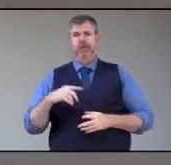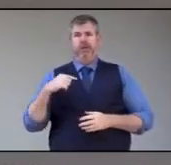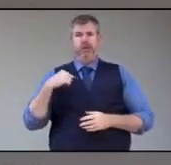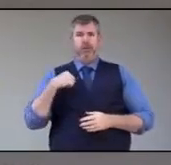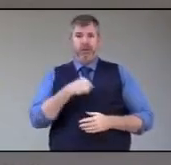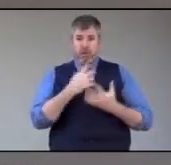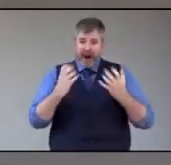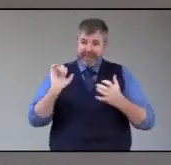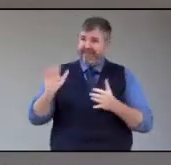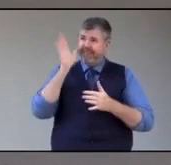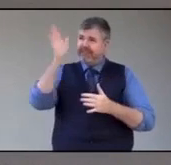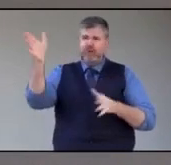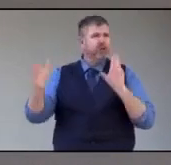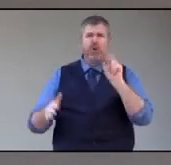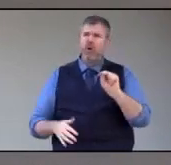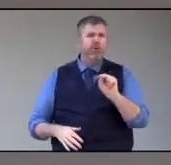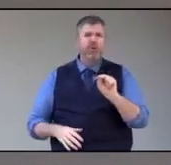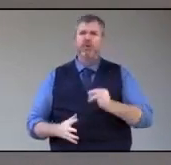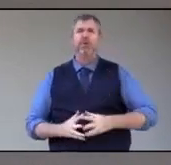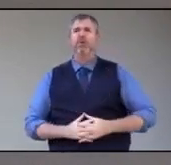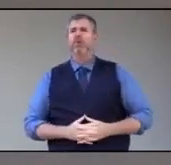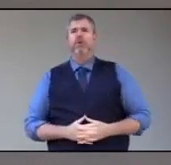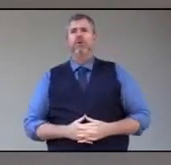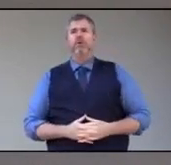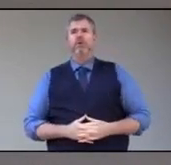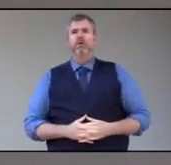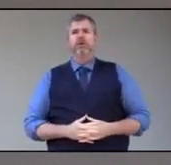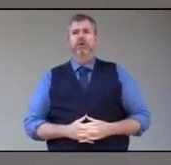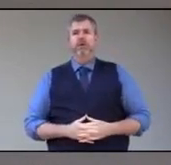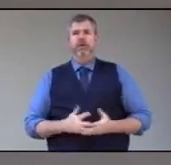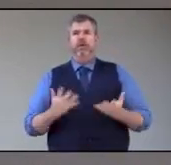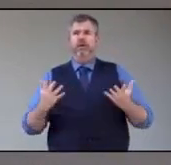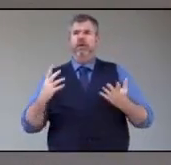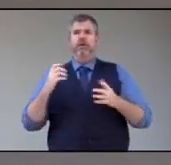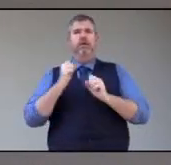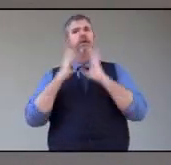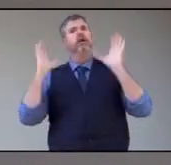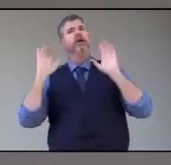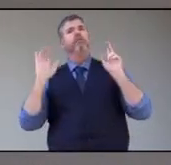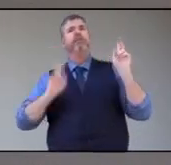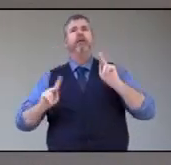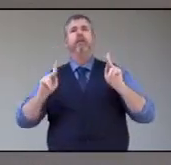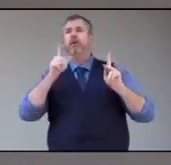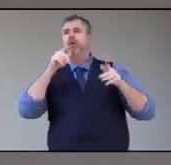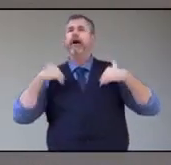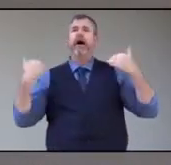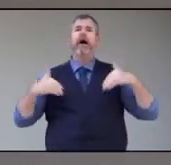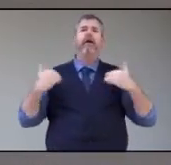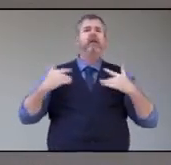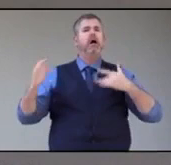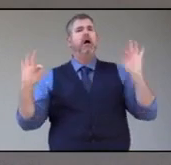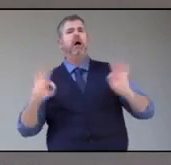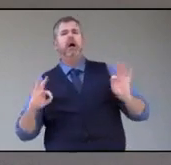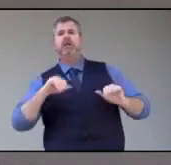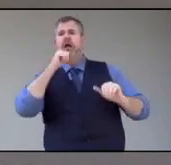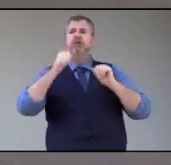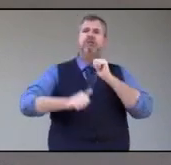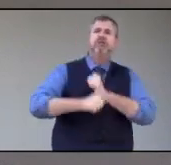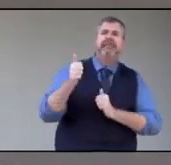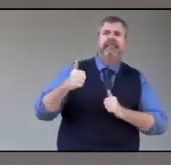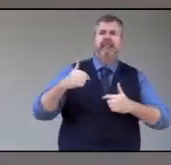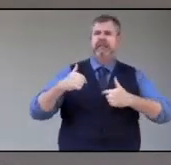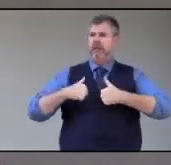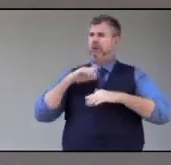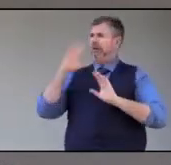Especially to young people who may feel they're at low risk, I implore you, even if you are at low risk, you are still going